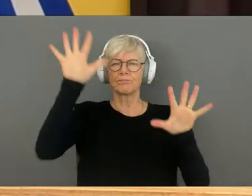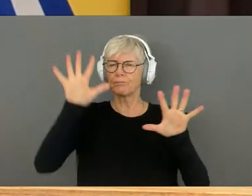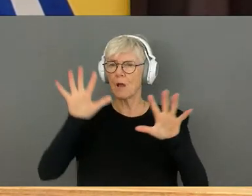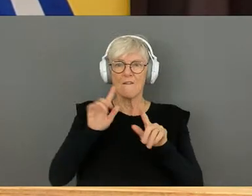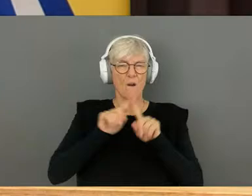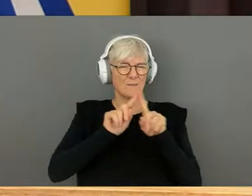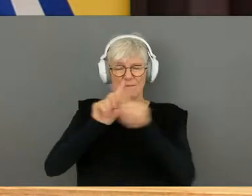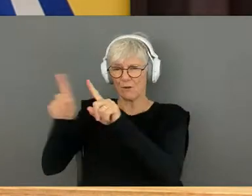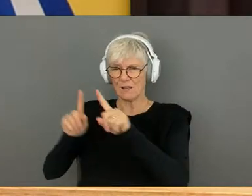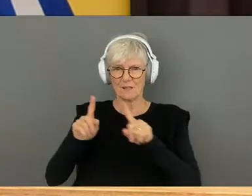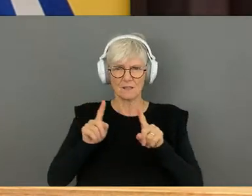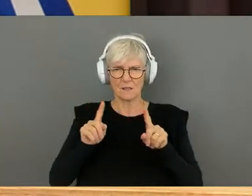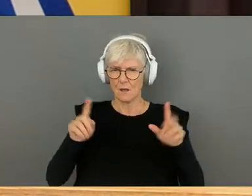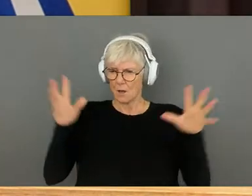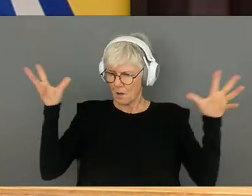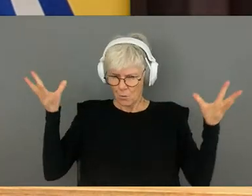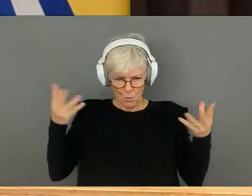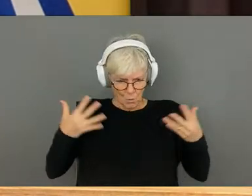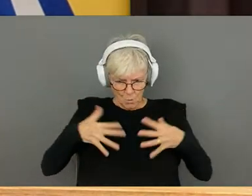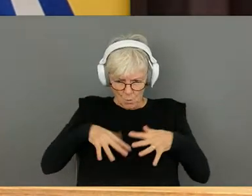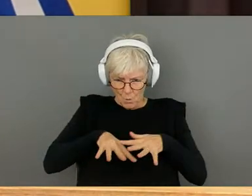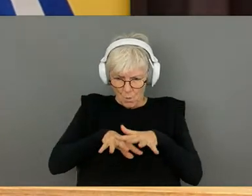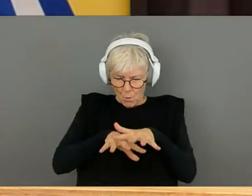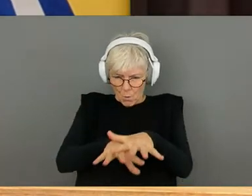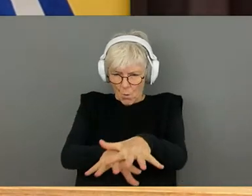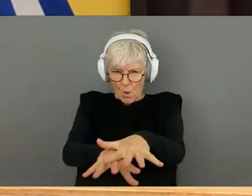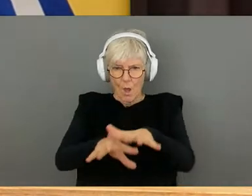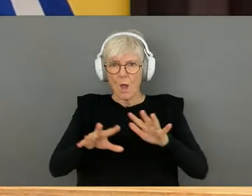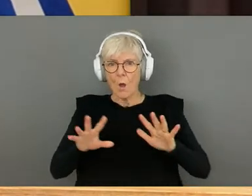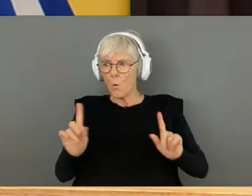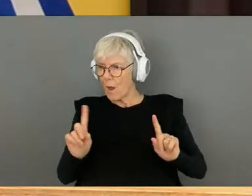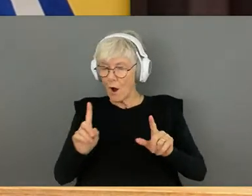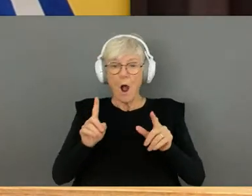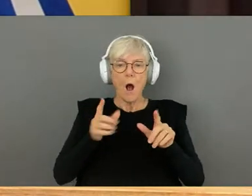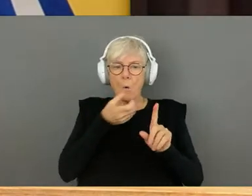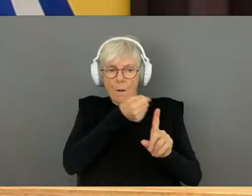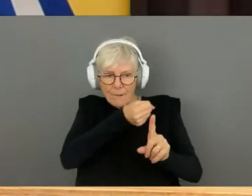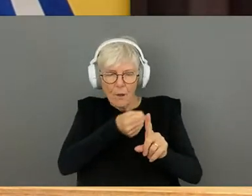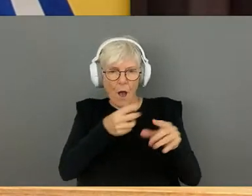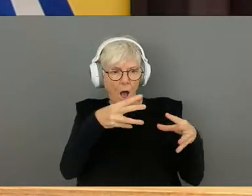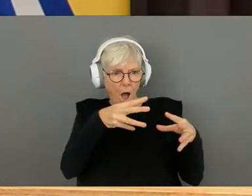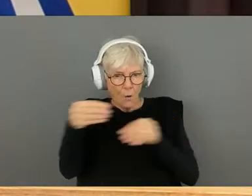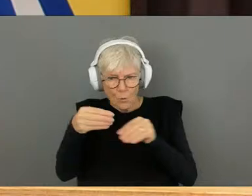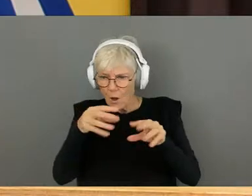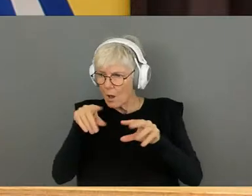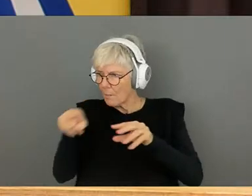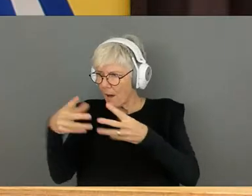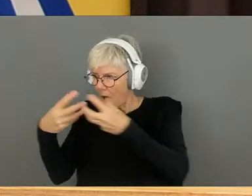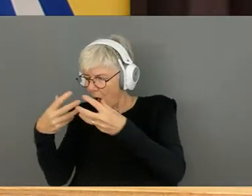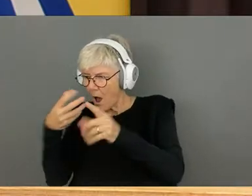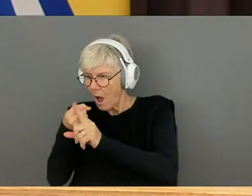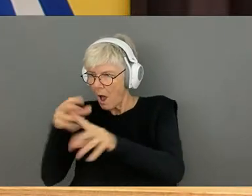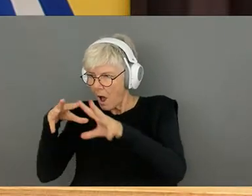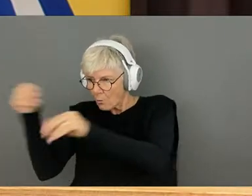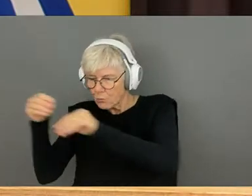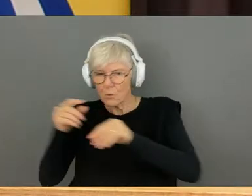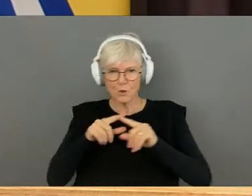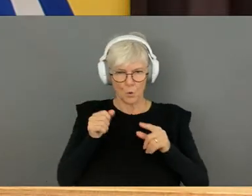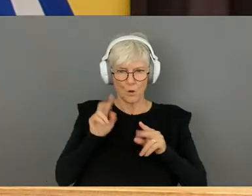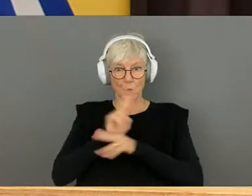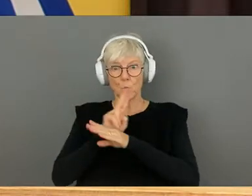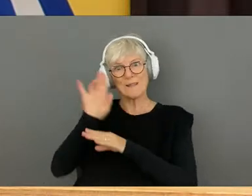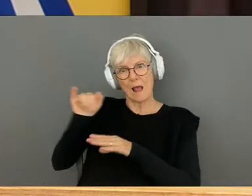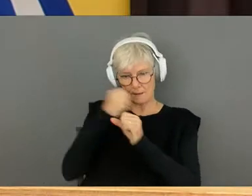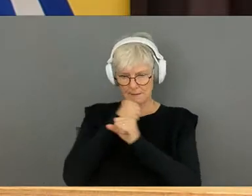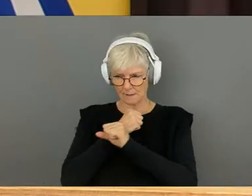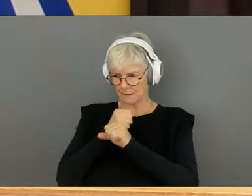many outages, kind of the locations of those outages. So we use that as a good data point. We also obviously have a